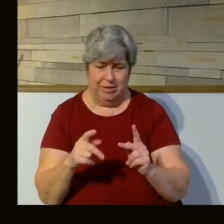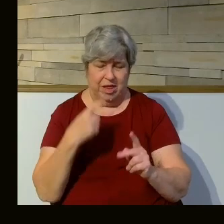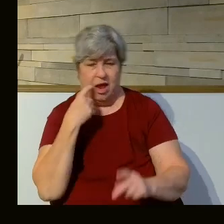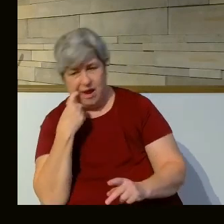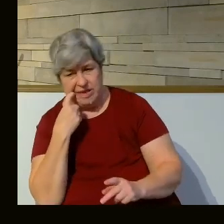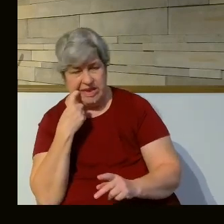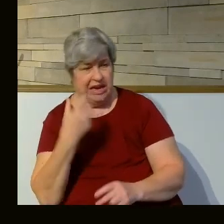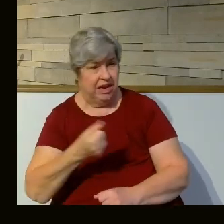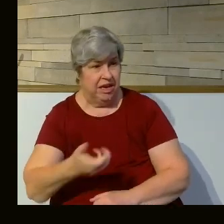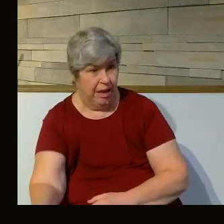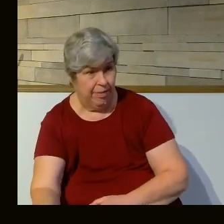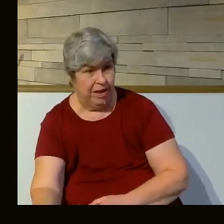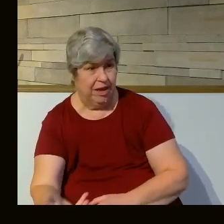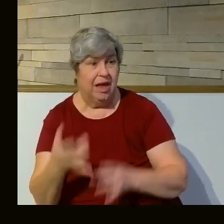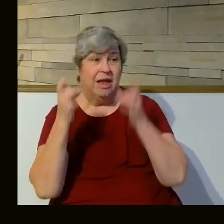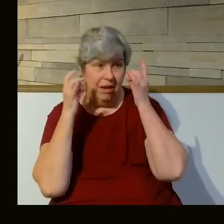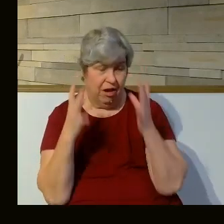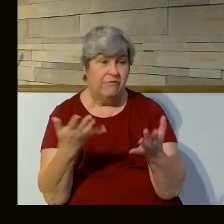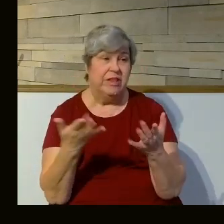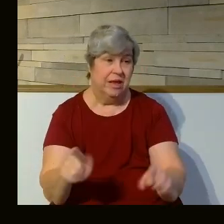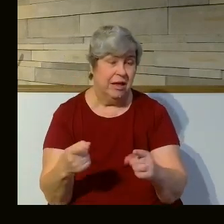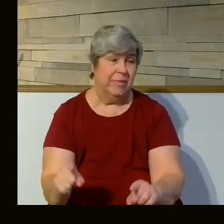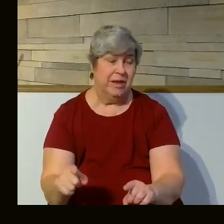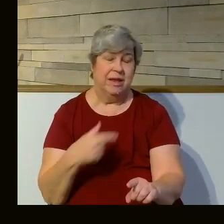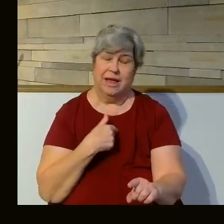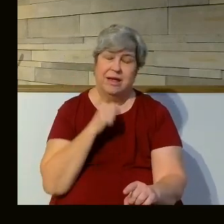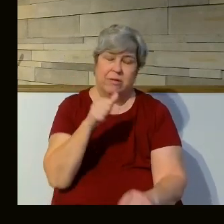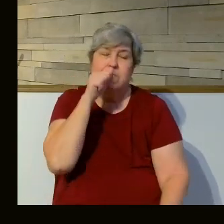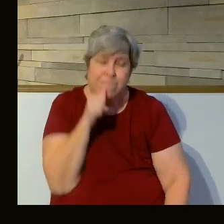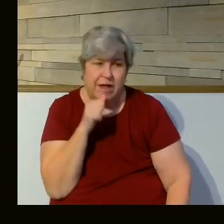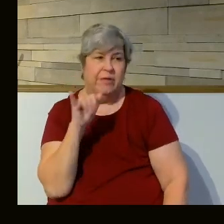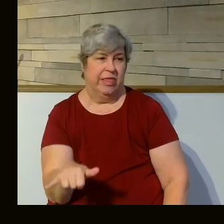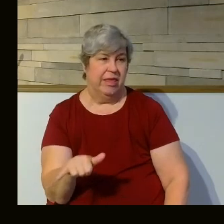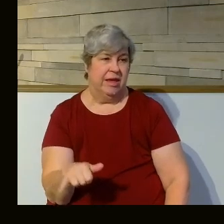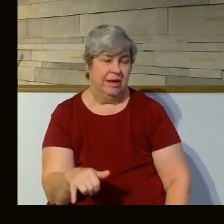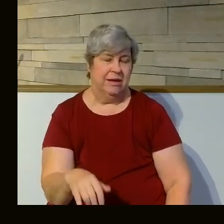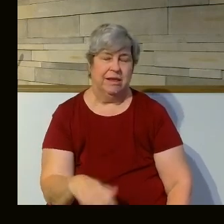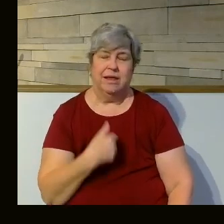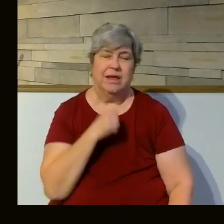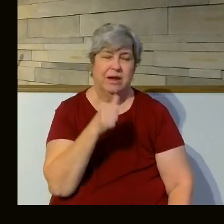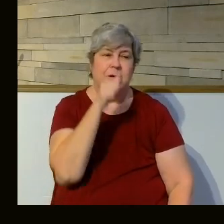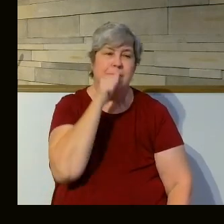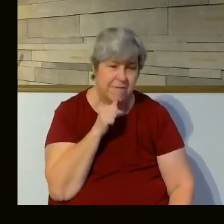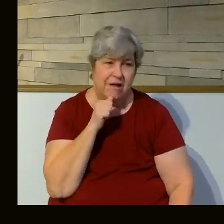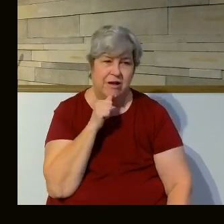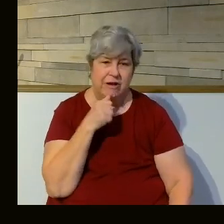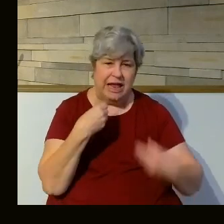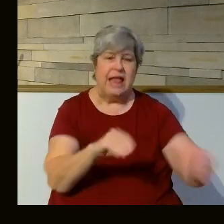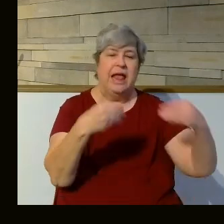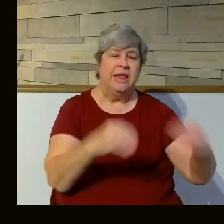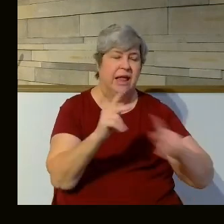to gambling, and it is painful. I'm intolerant about that. I'm intolerant about human trafficking,